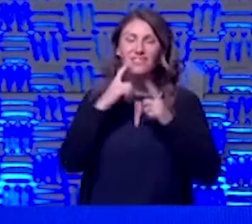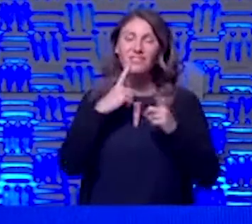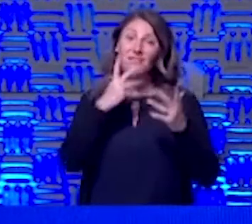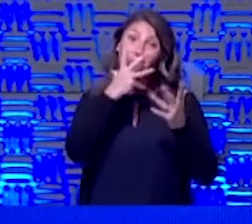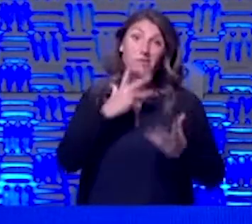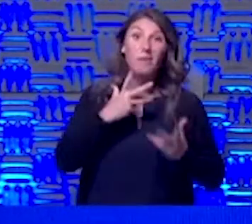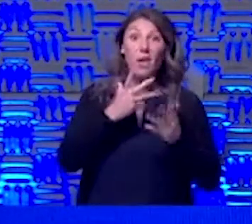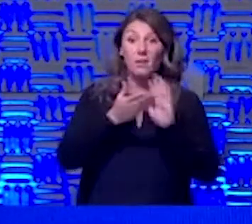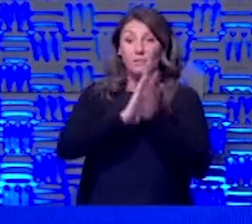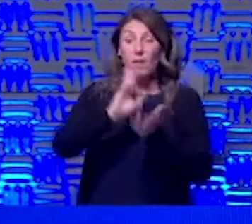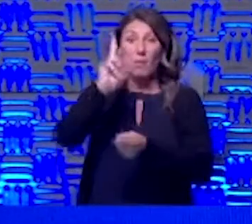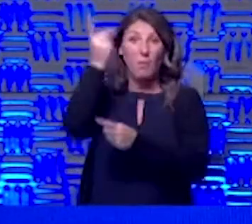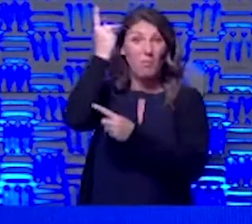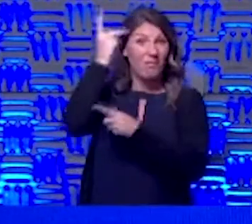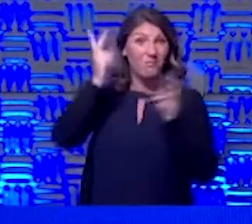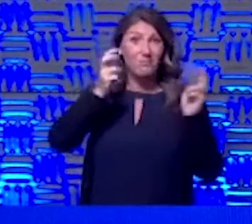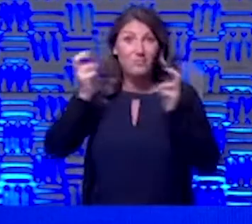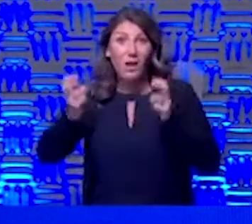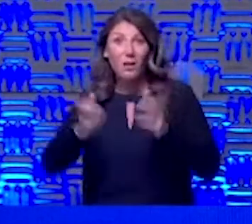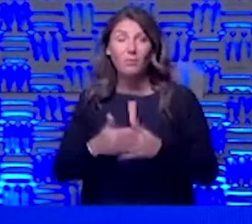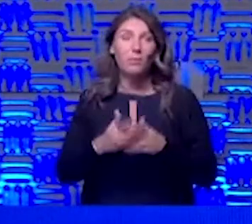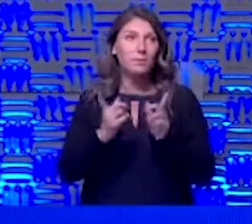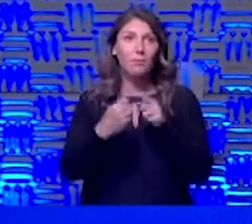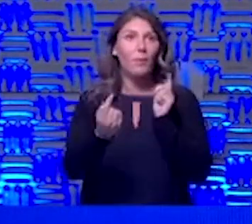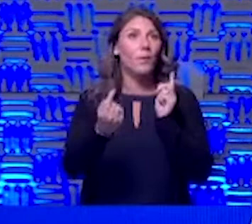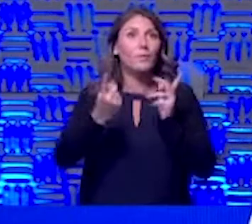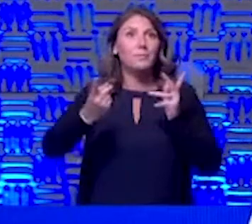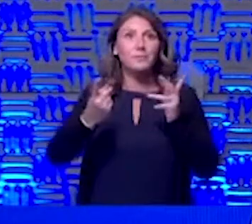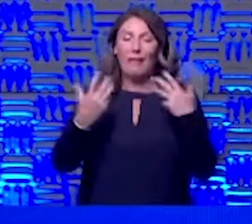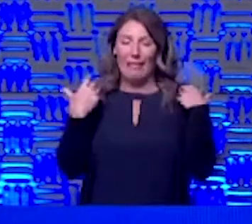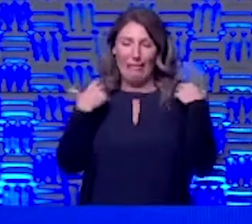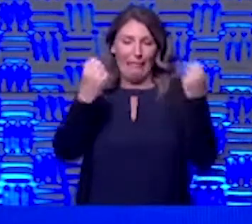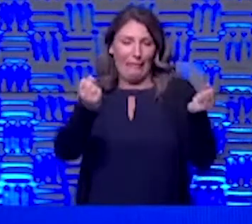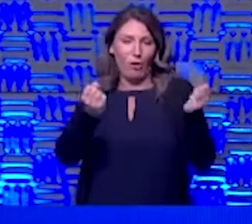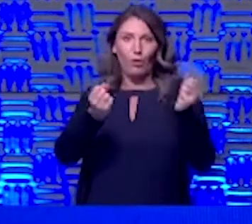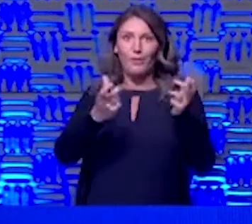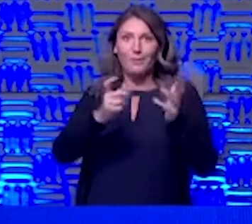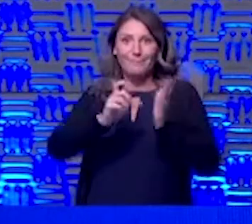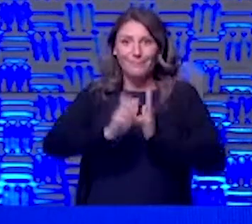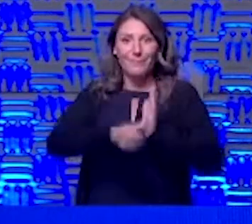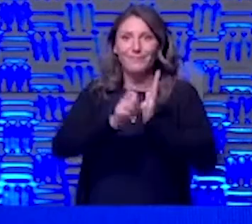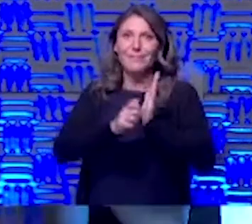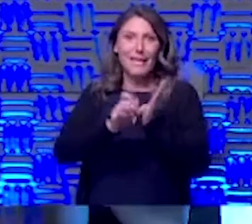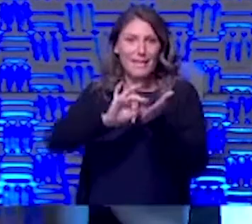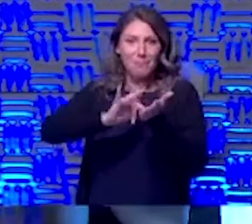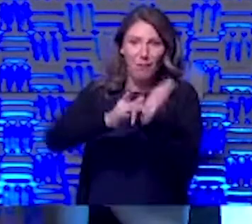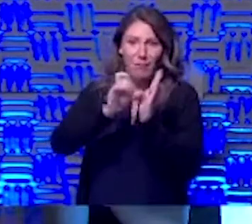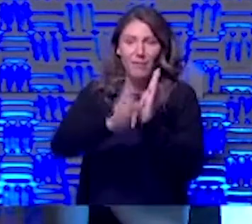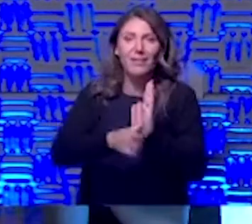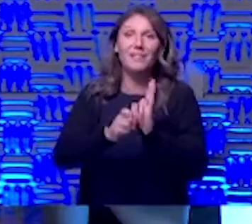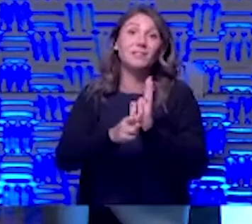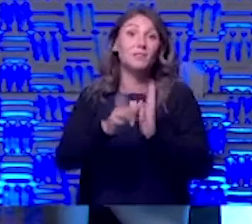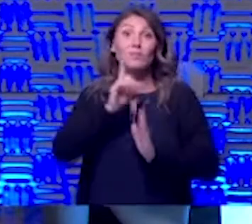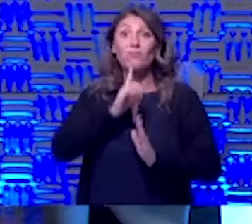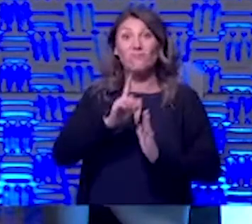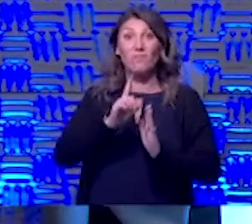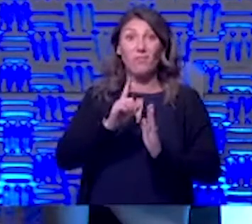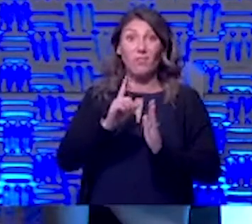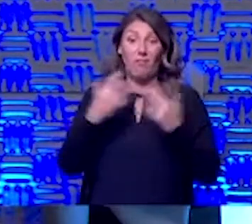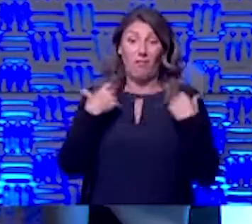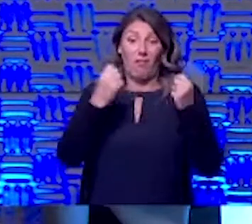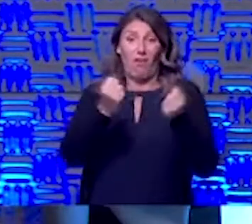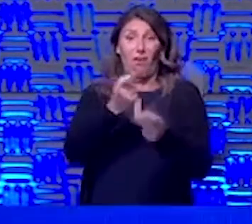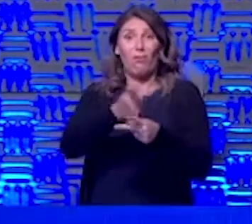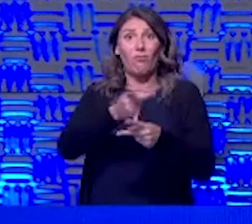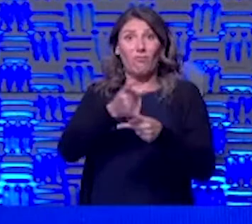as opposed to being, I don't know what the right word is, healthicized or medicalized. It needs to be viewed as a healthcare issue, right, and not